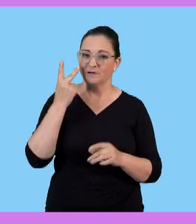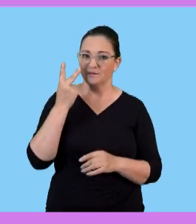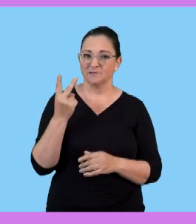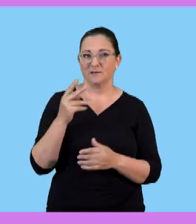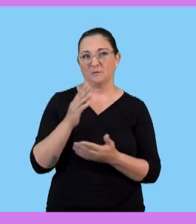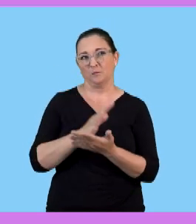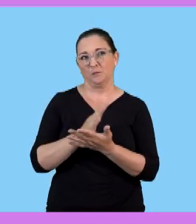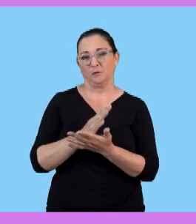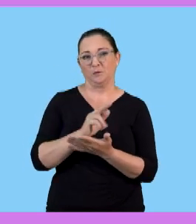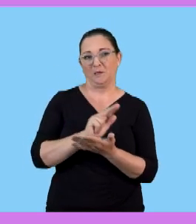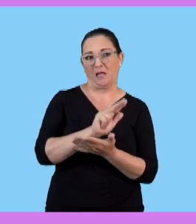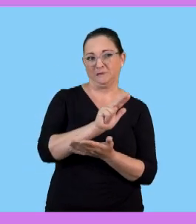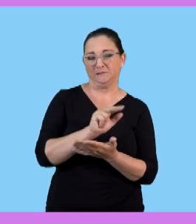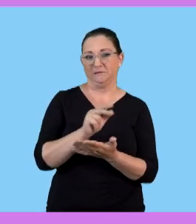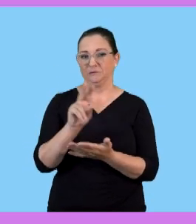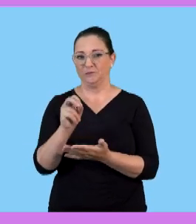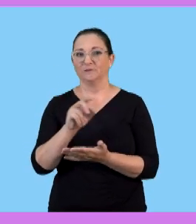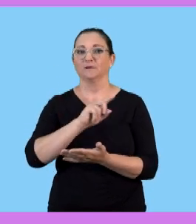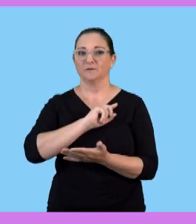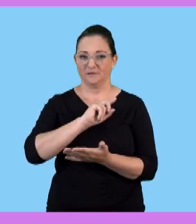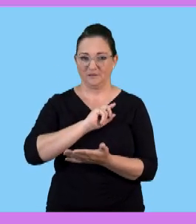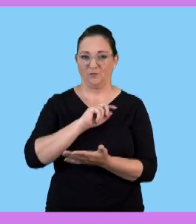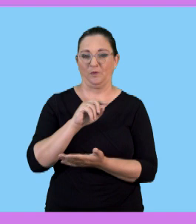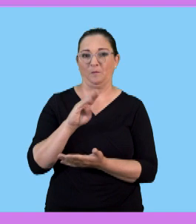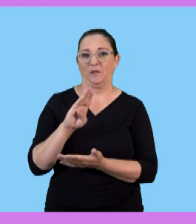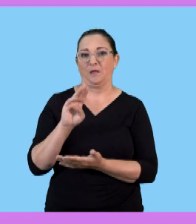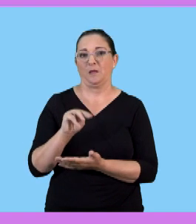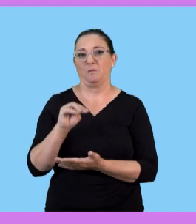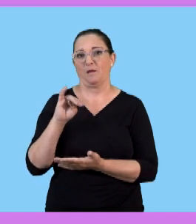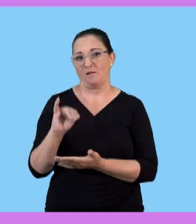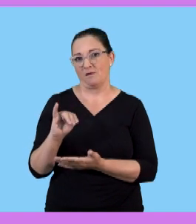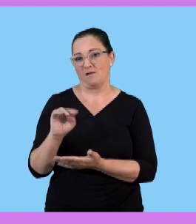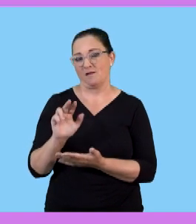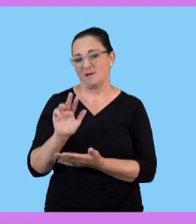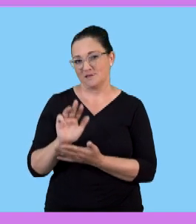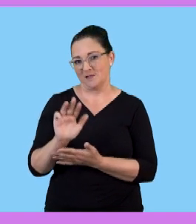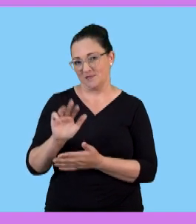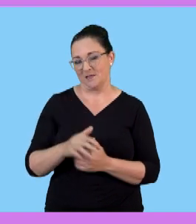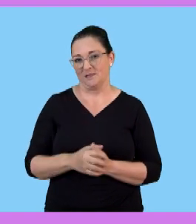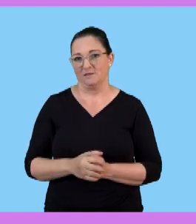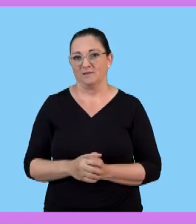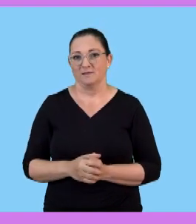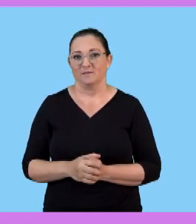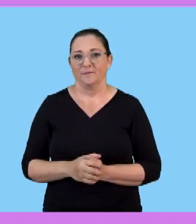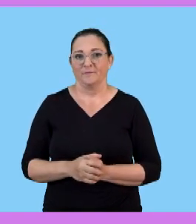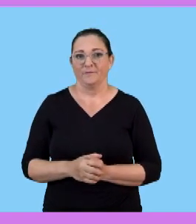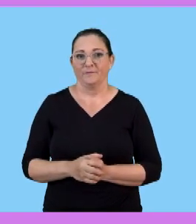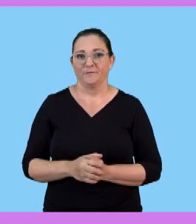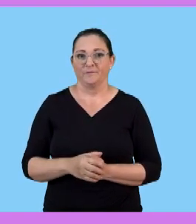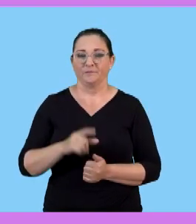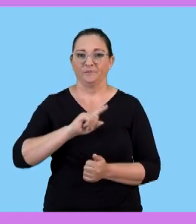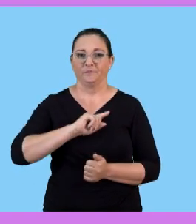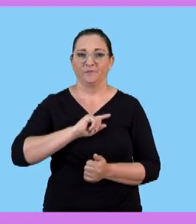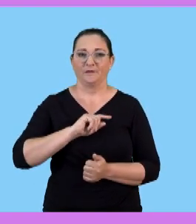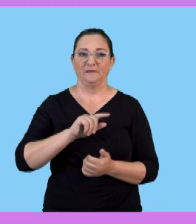see here that it's between 18 and 20. So therefore, the BMI there is 19. So then